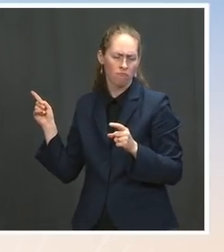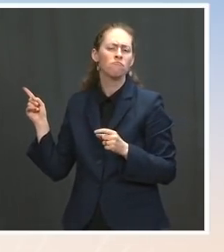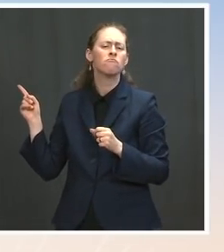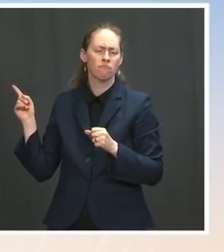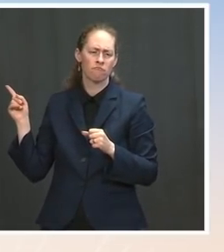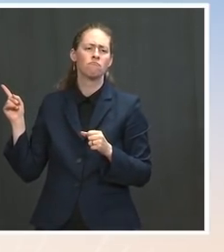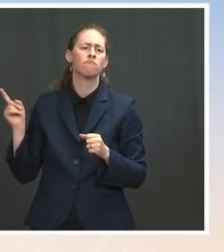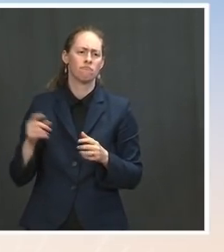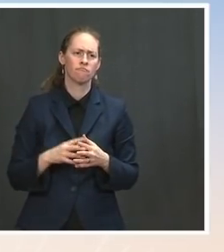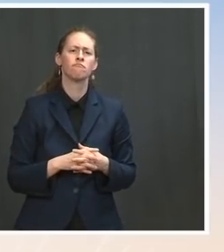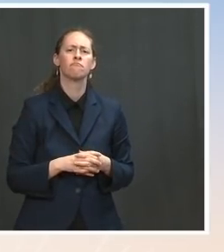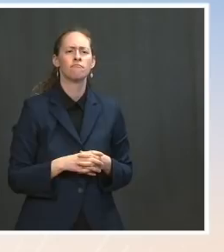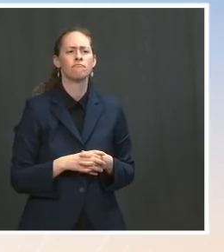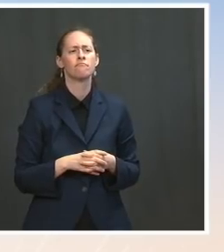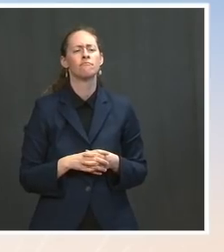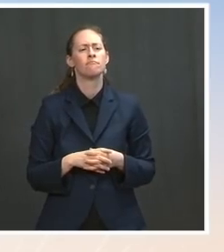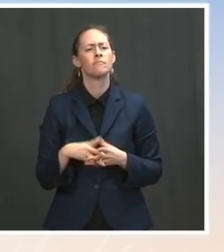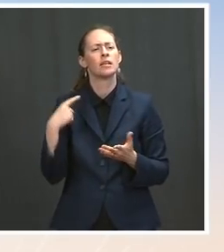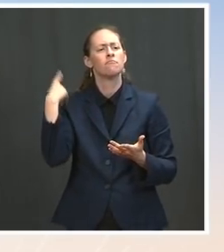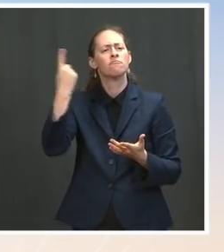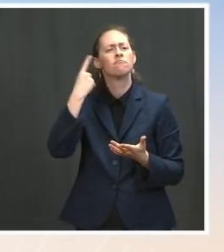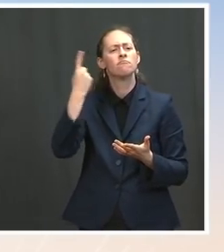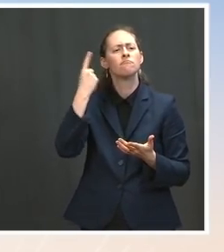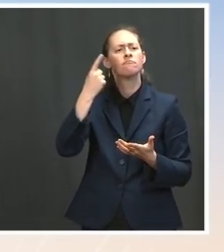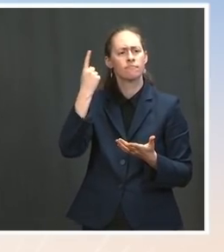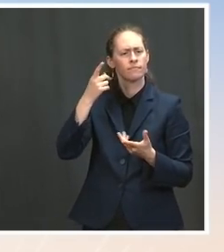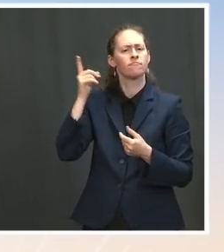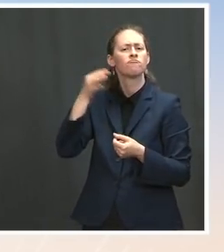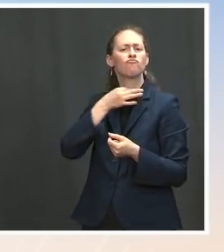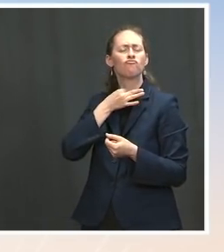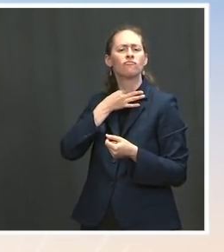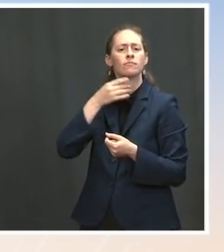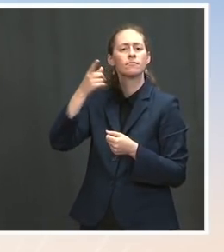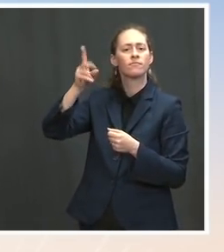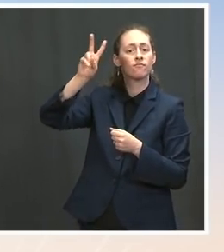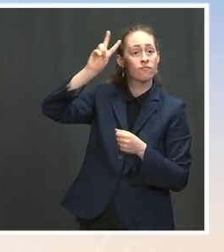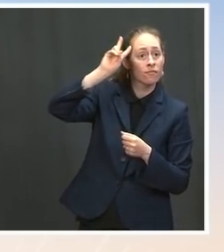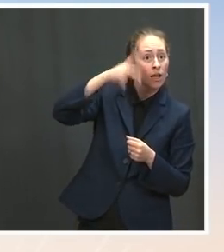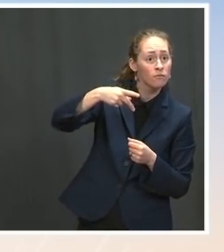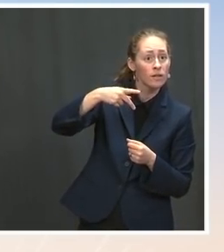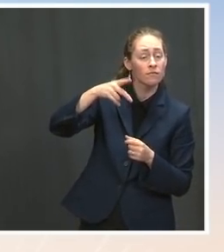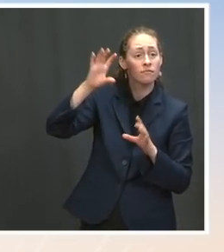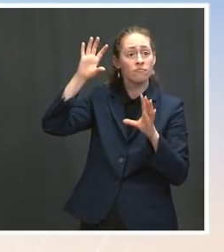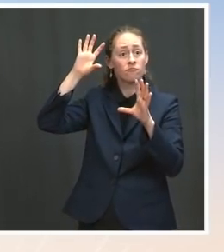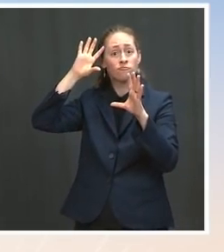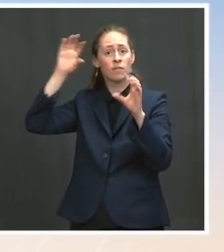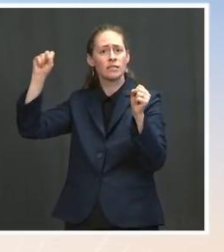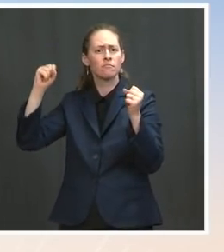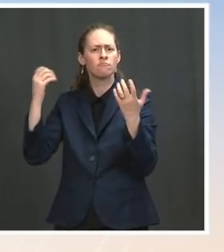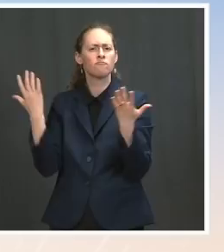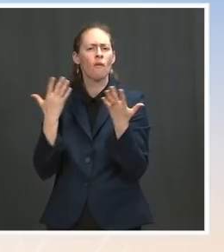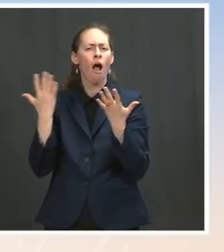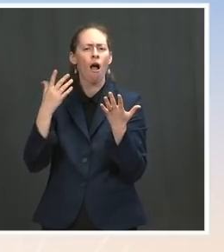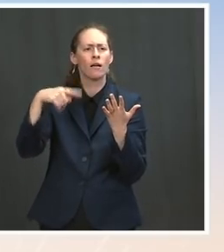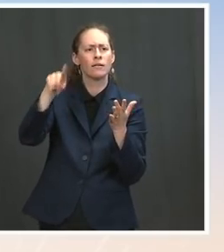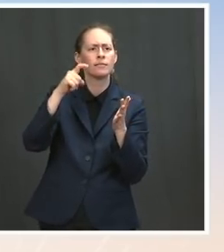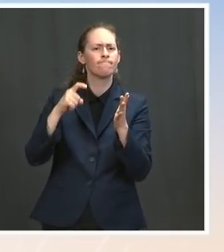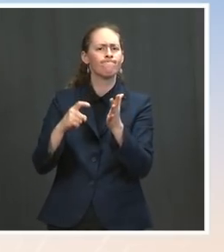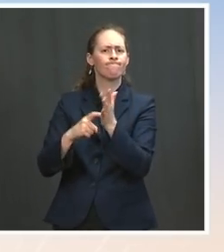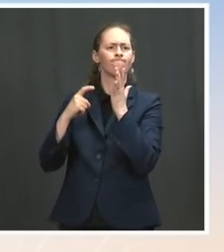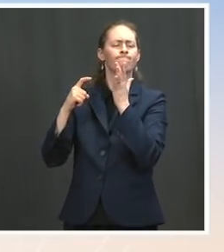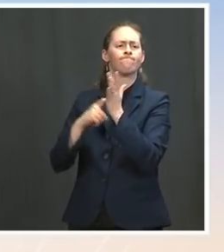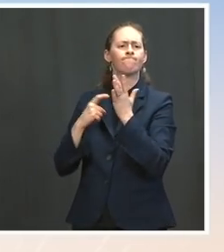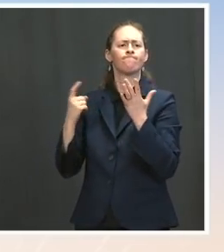specific mandate that the president gave to the vice president on voting? Sure. I mean, how has he been a measure of success on